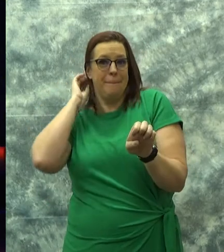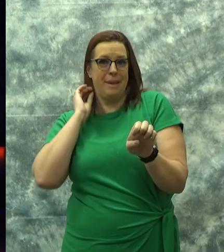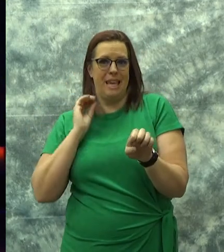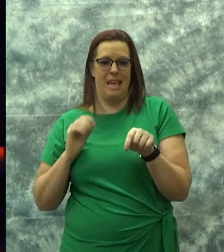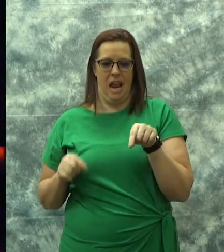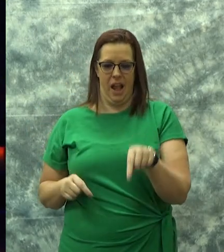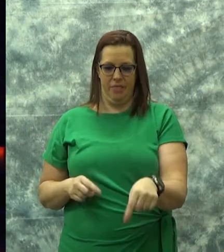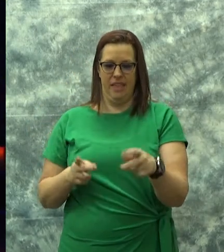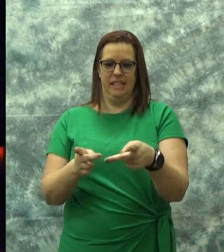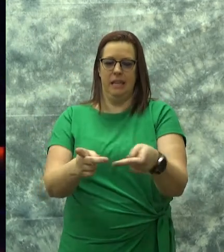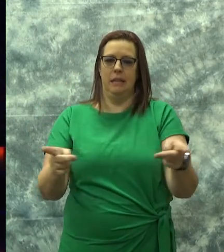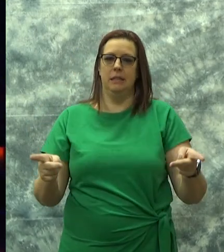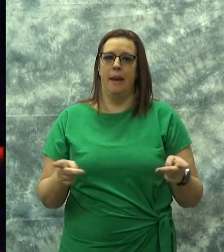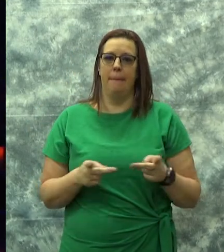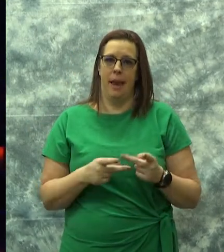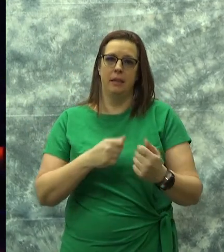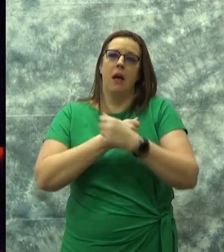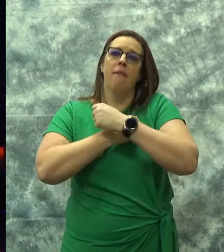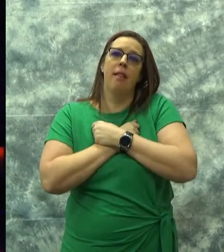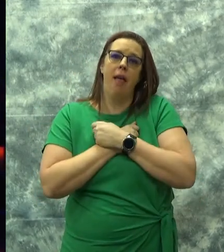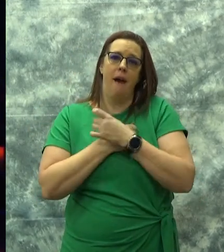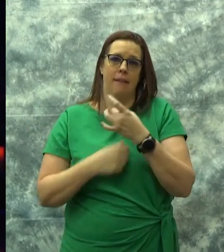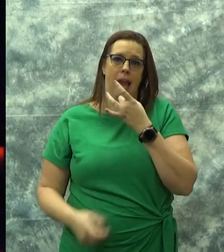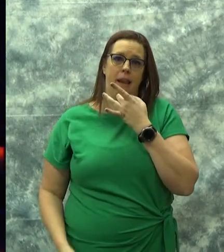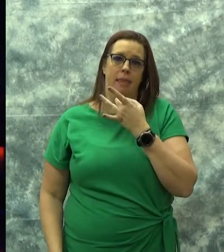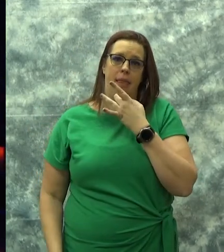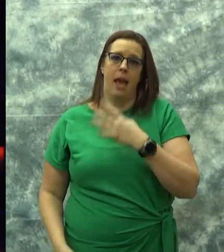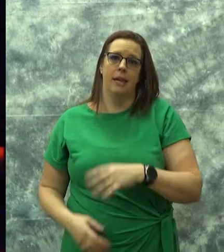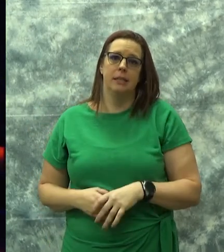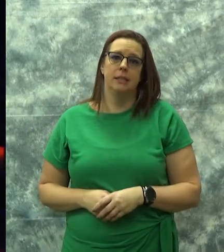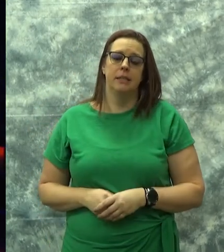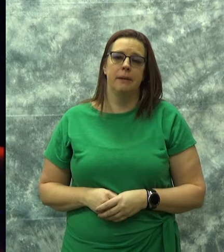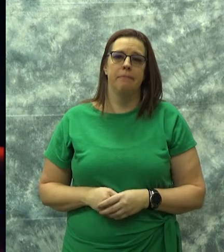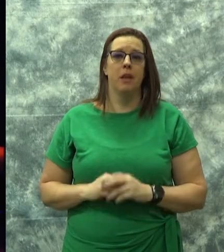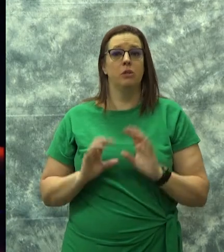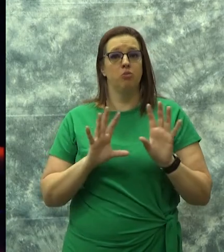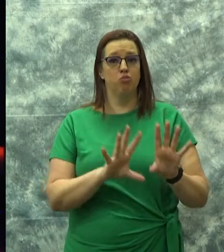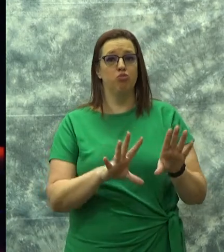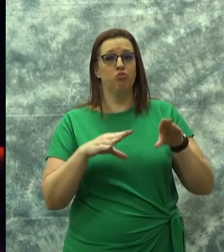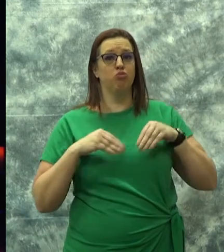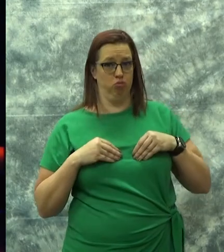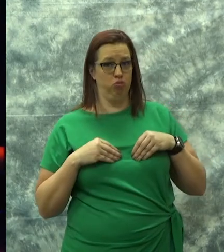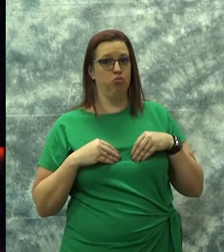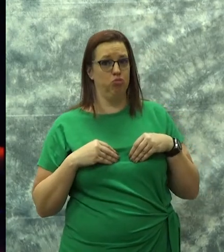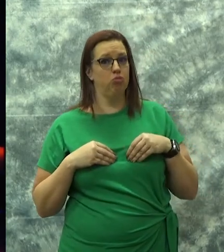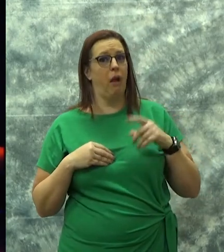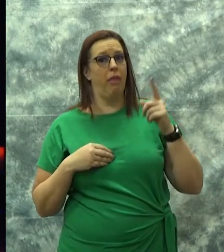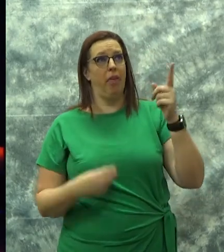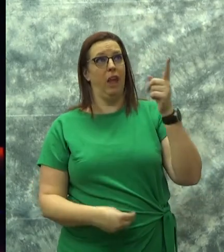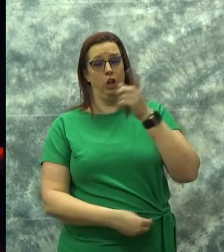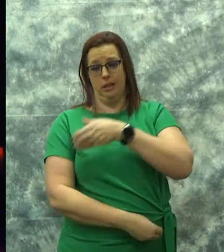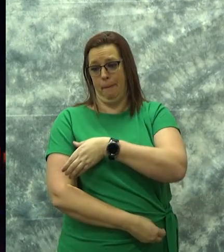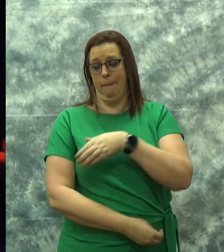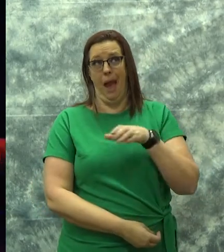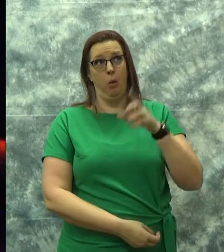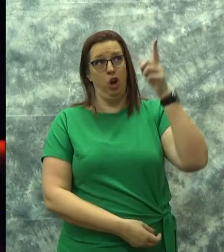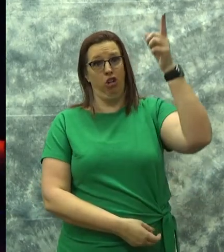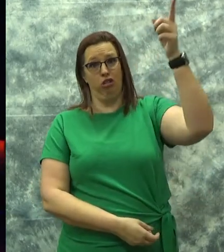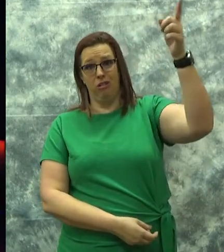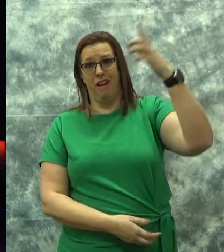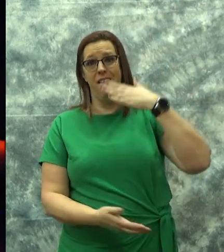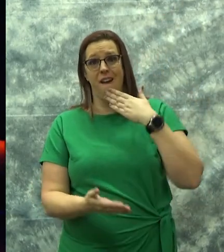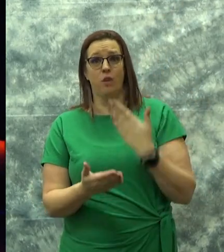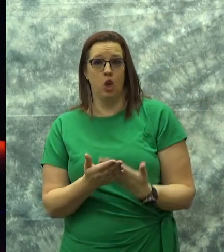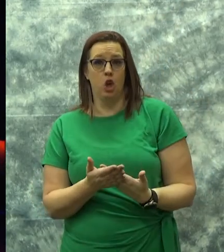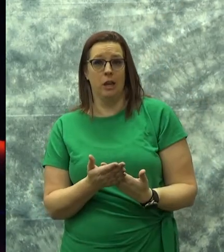in this beautiful space of love and light. To own that there is a power and a force in this